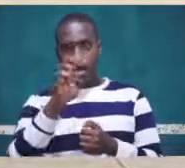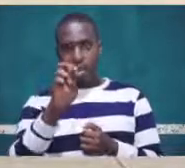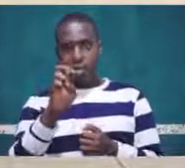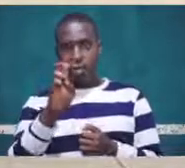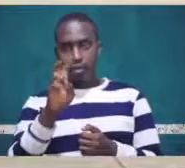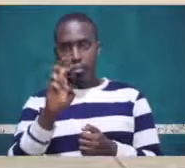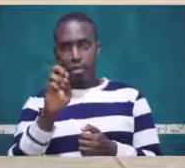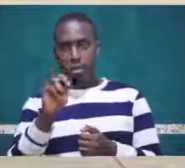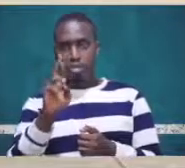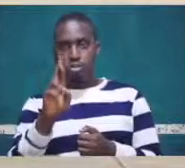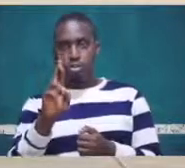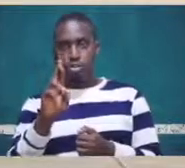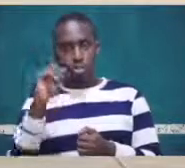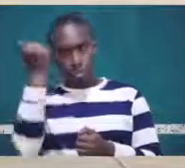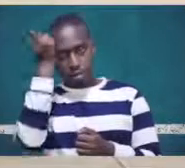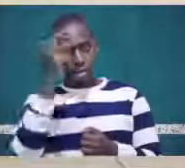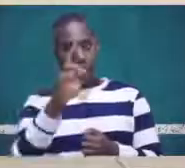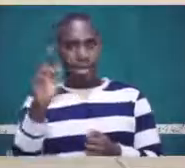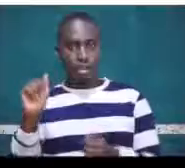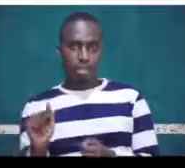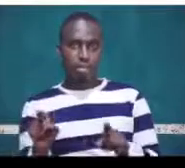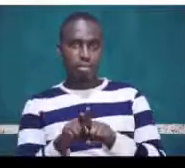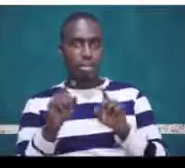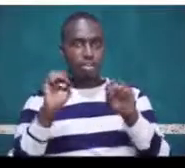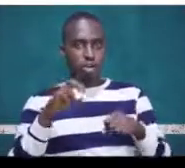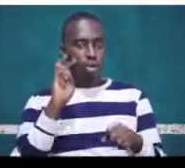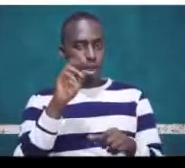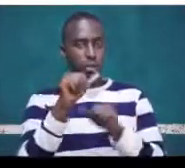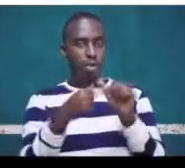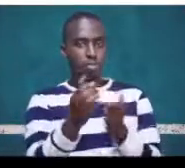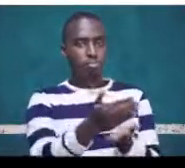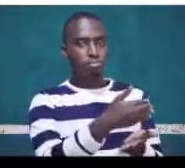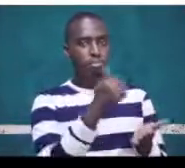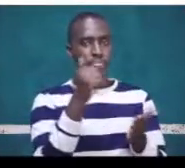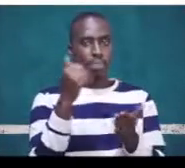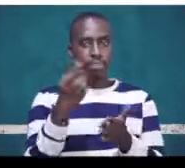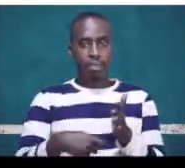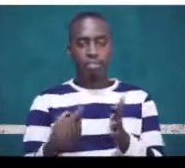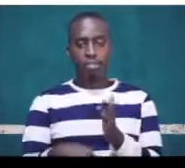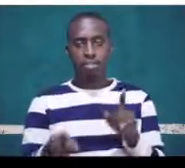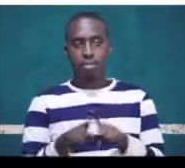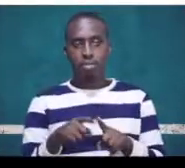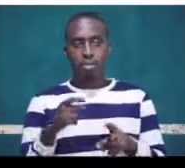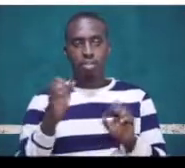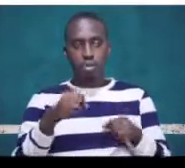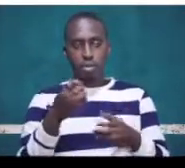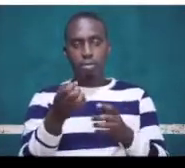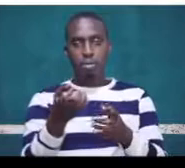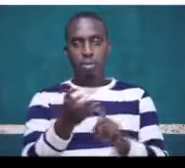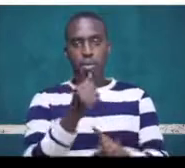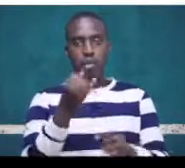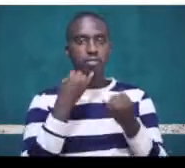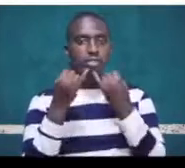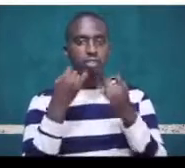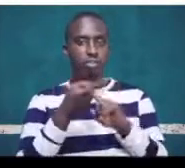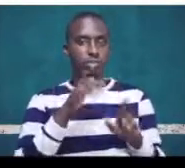can go on its website and you read more about the taxes. But I have tried to collect some information from there. When you look